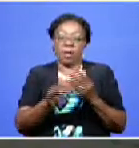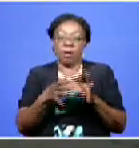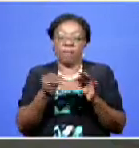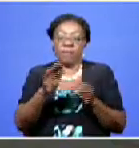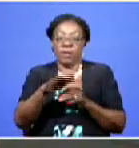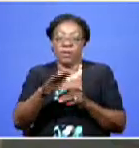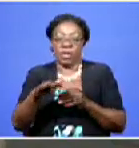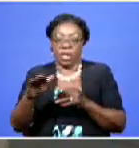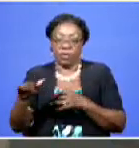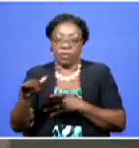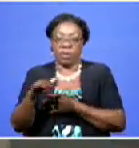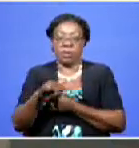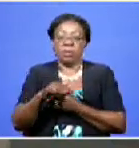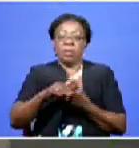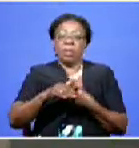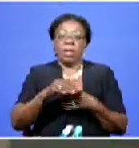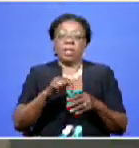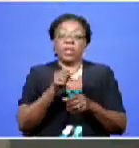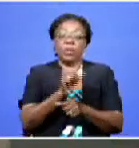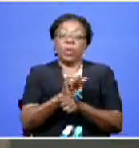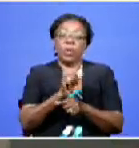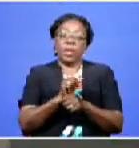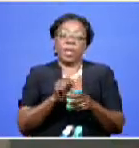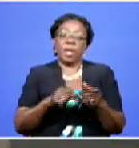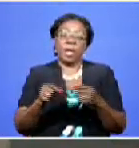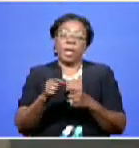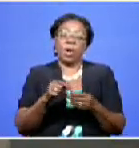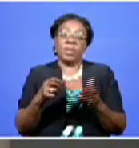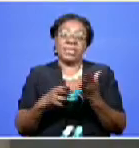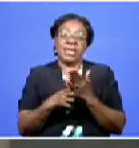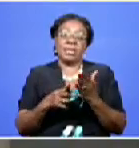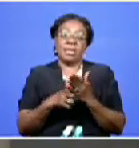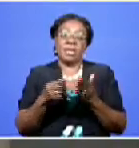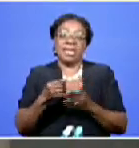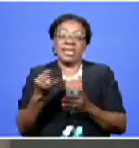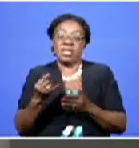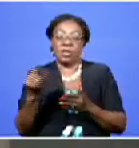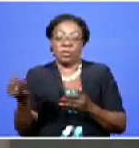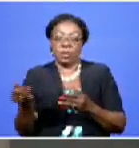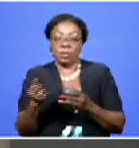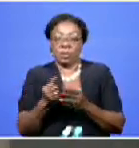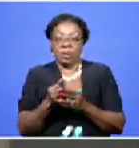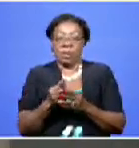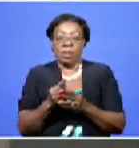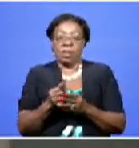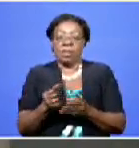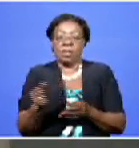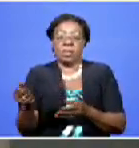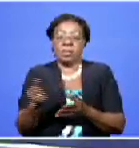just now just working on all the technical issues. All right, the systems are here.